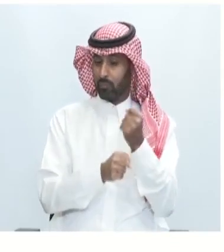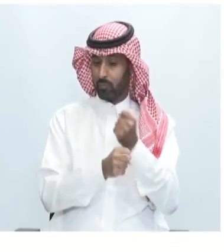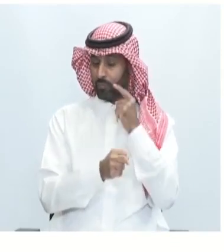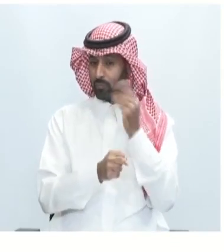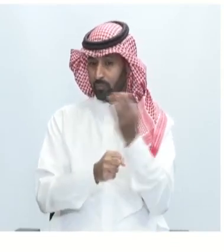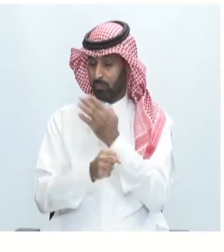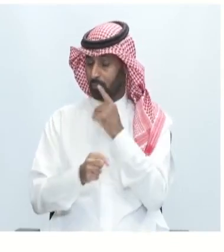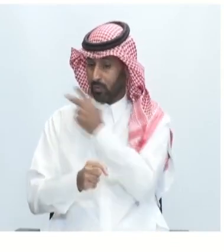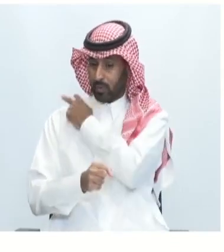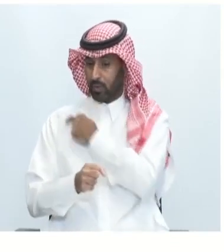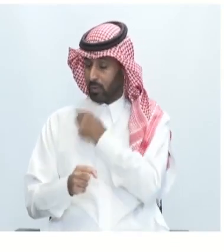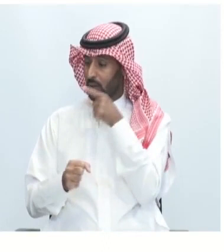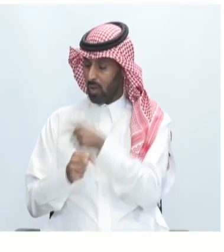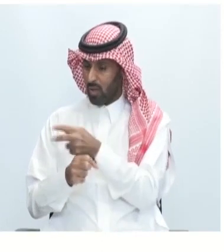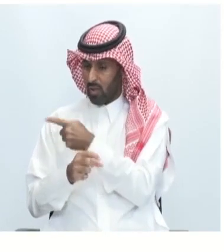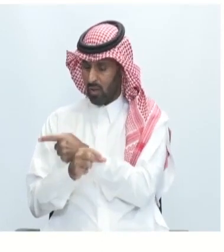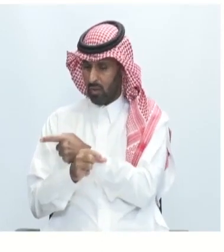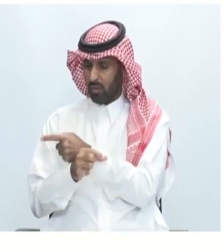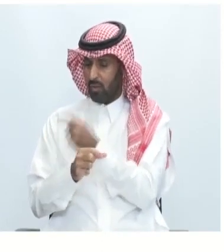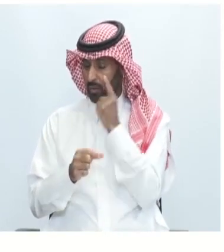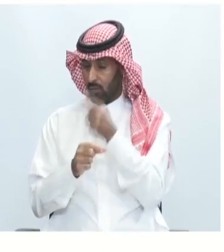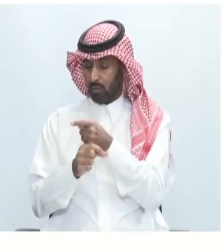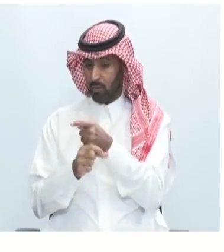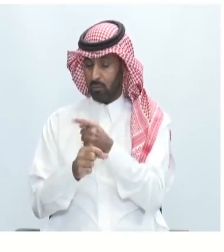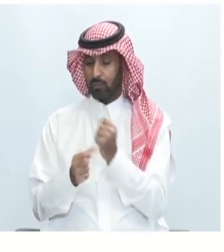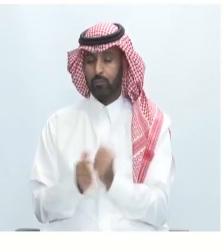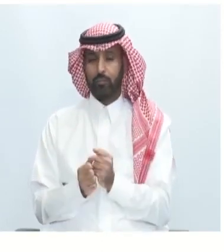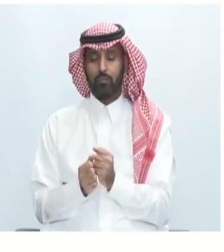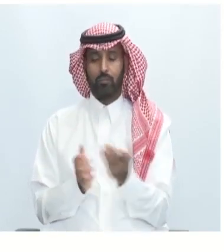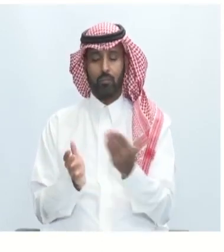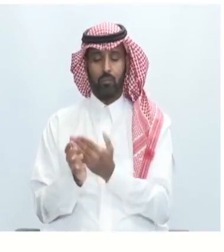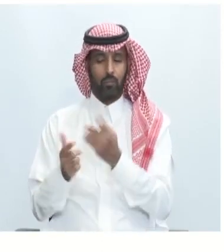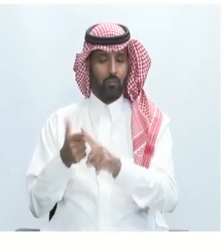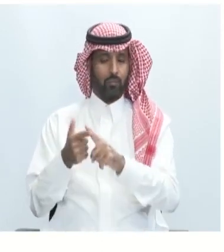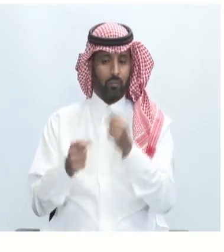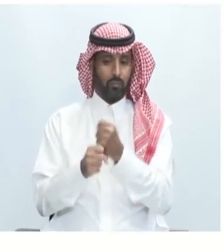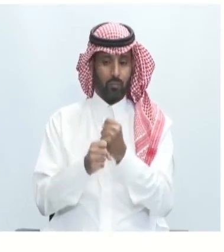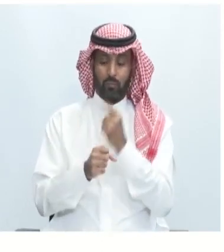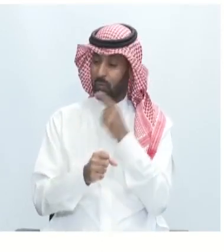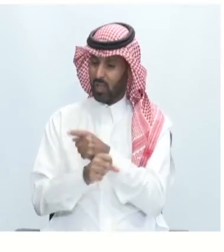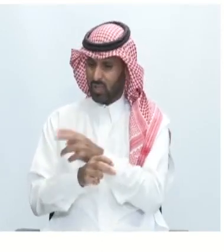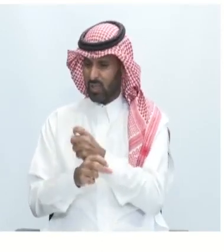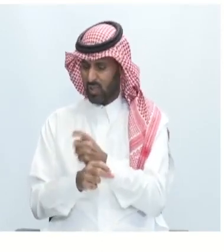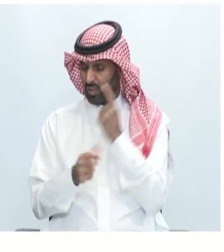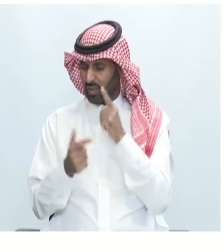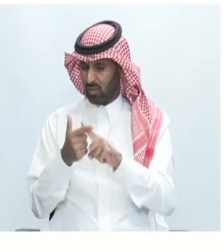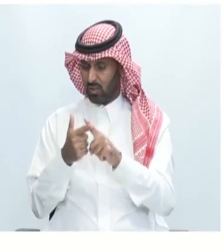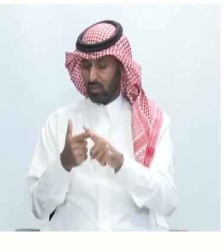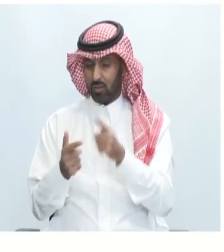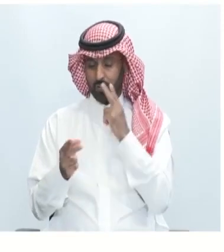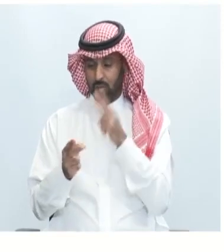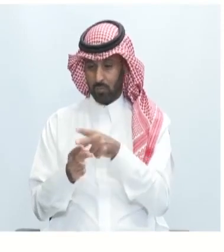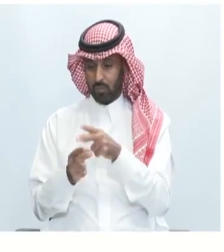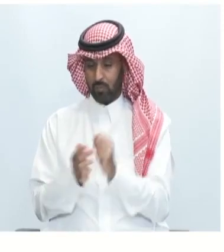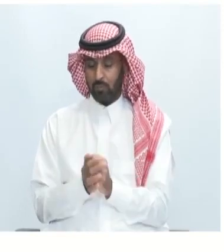the police. So the police here is the doer of the action. The verb accused is an active verb